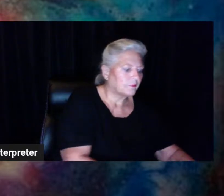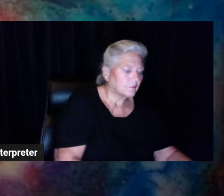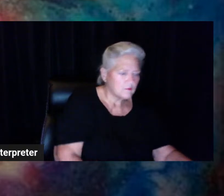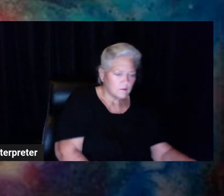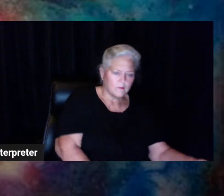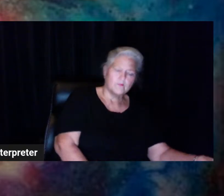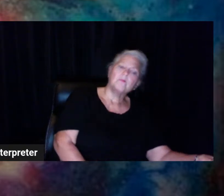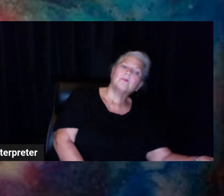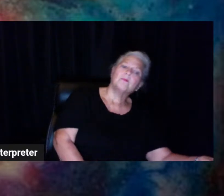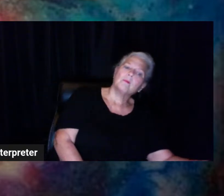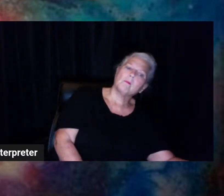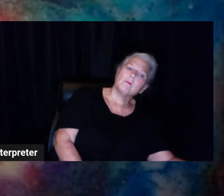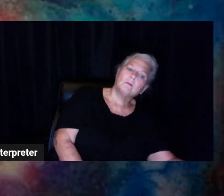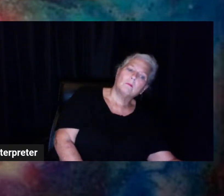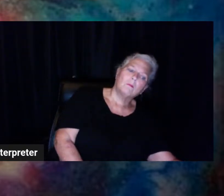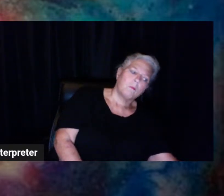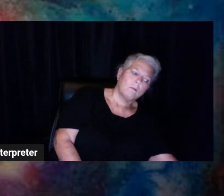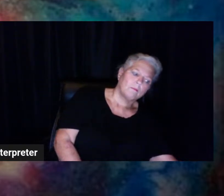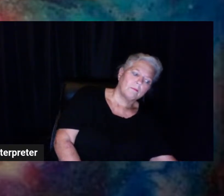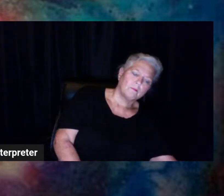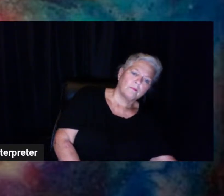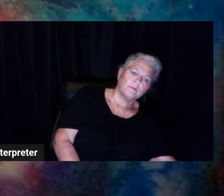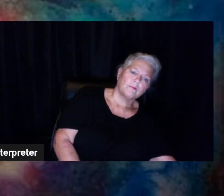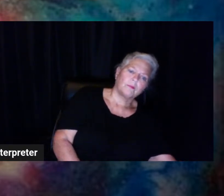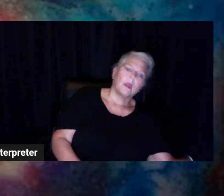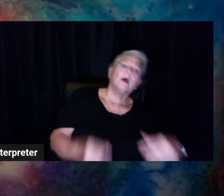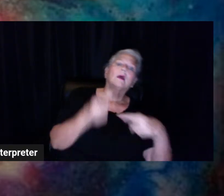level in order to get your national